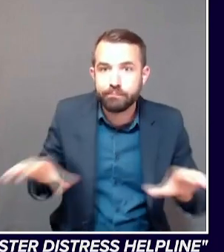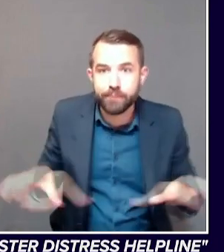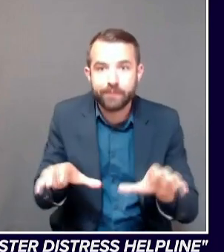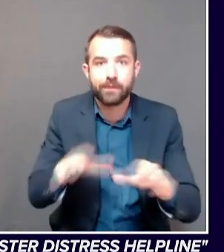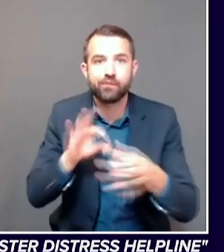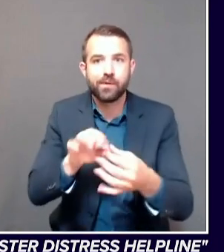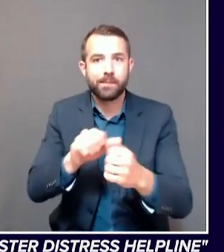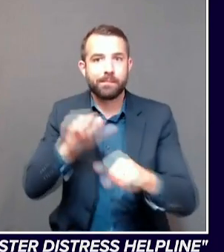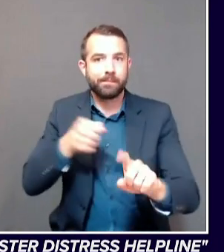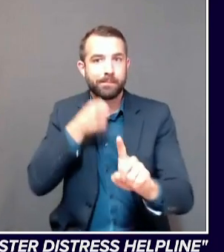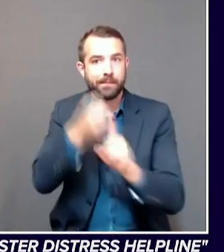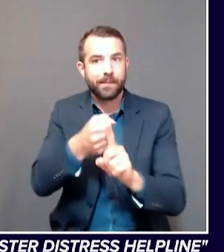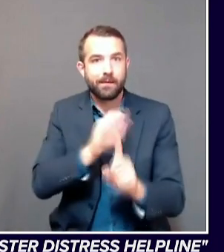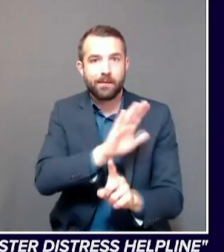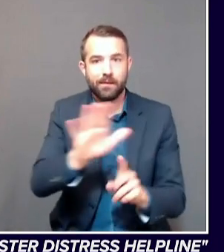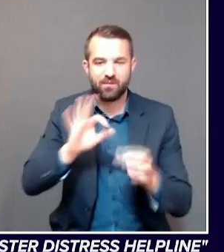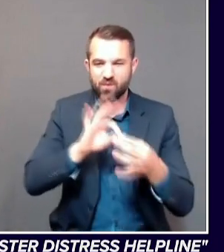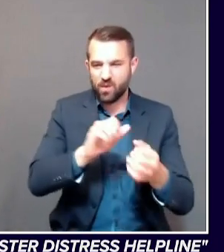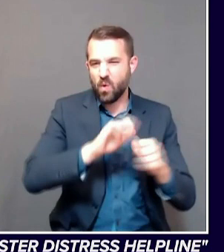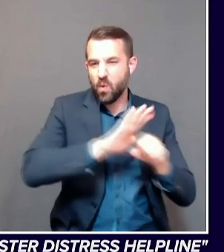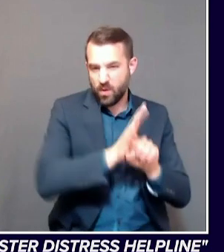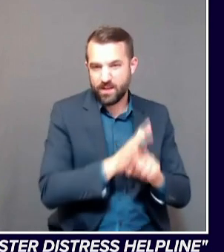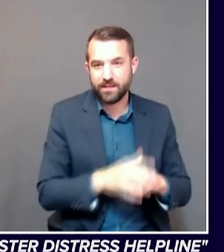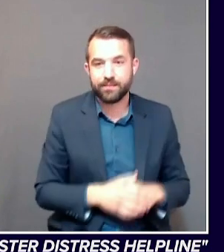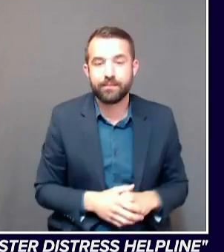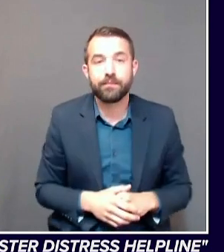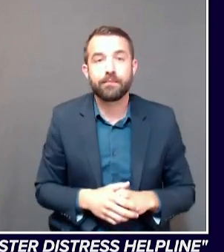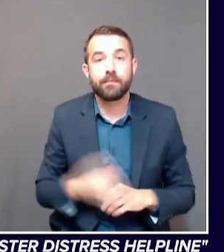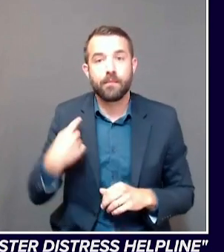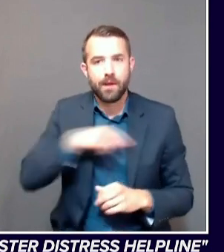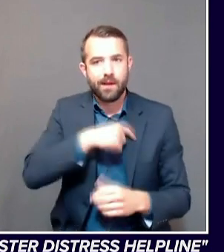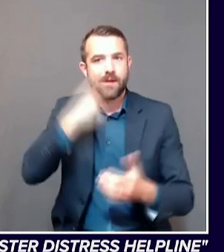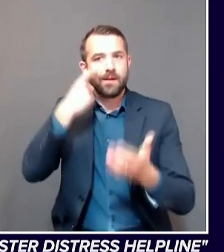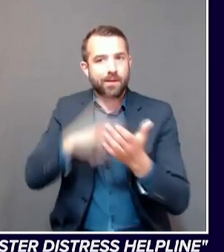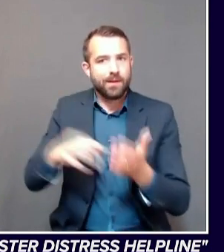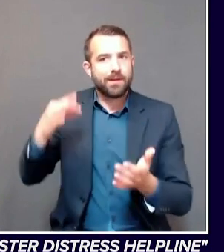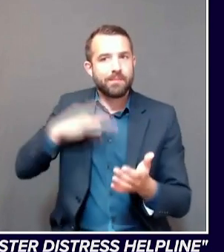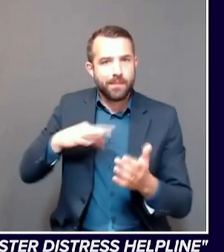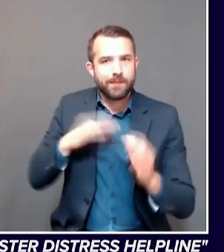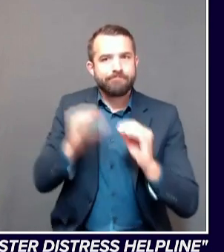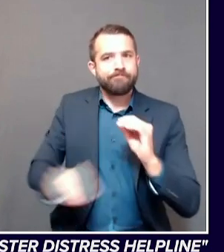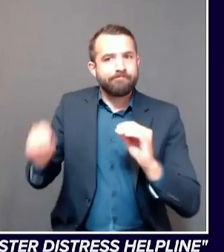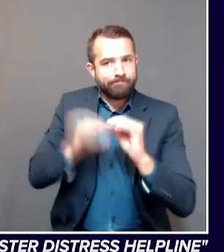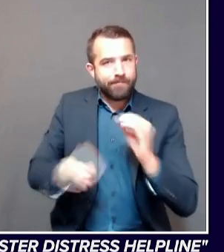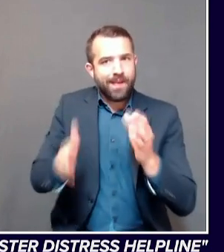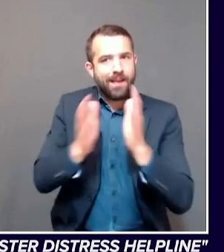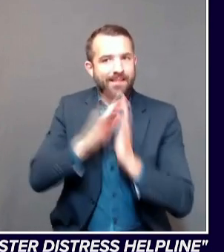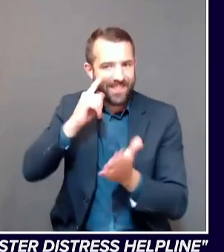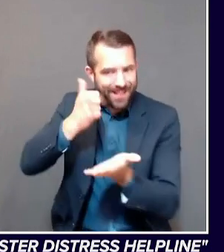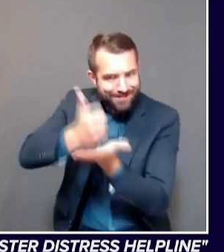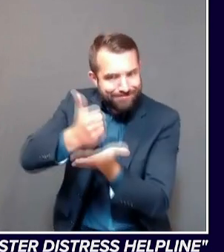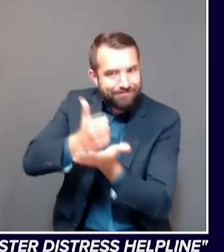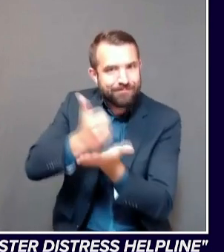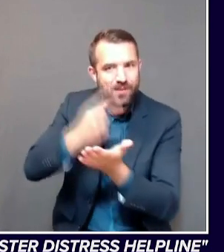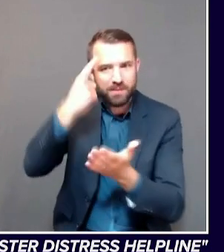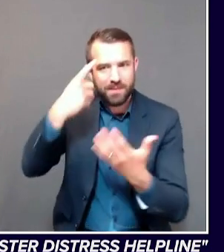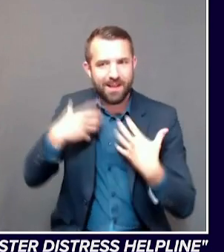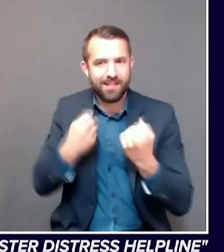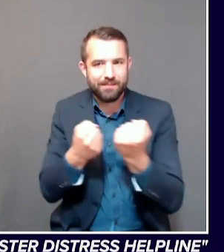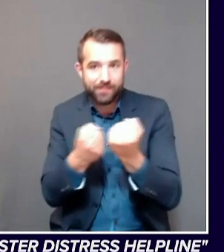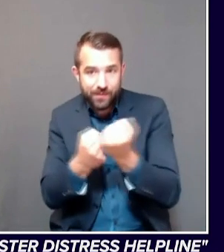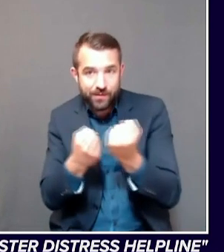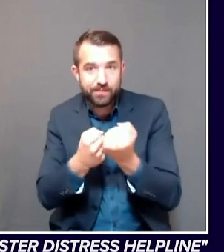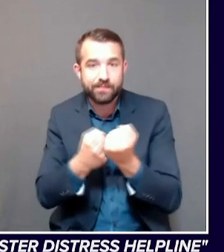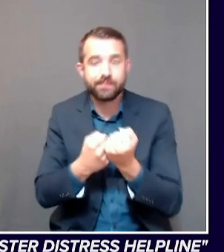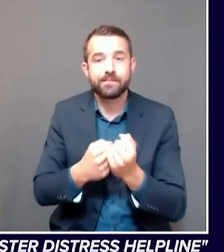Mainers are increasingly reaching out for behavioral health support in the face of the pandemic. For example, Maine's Intentional